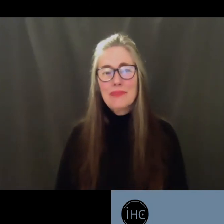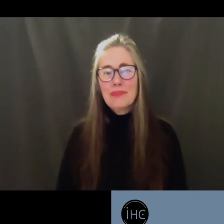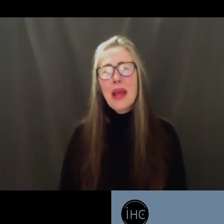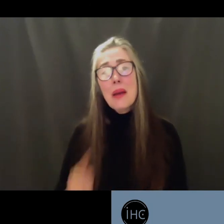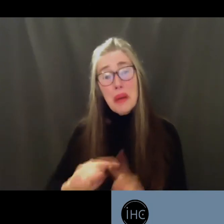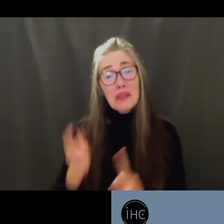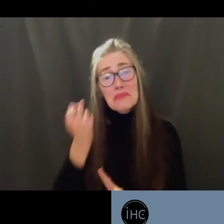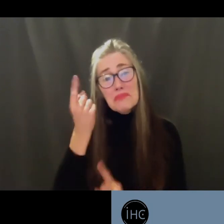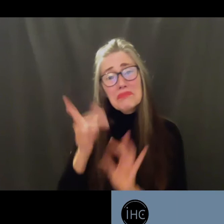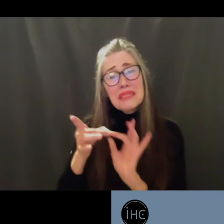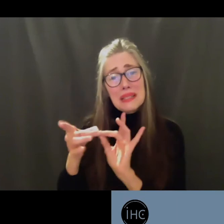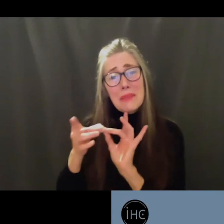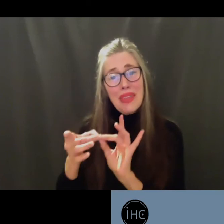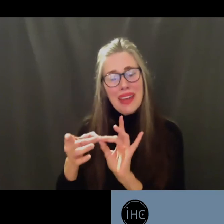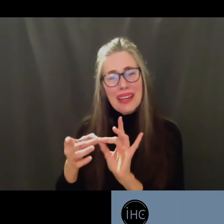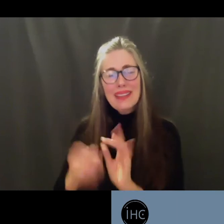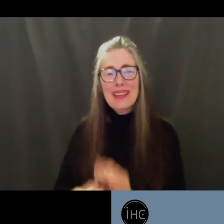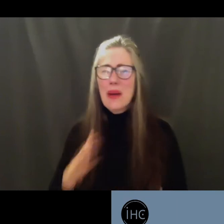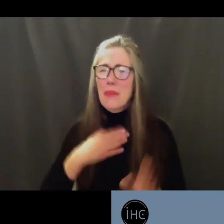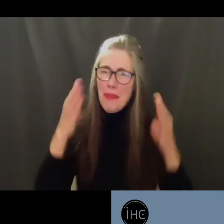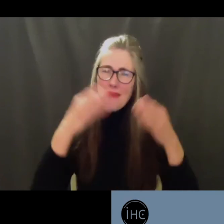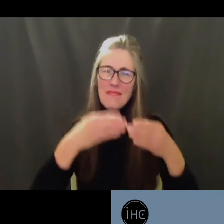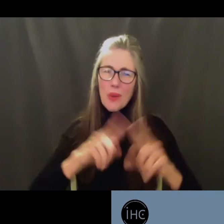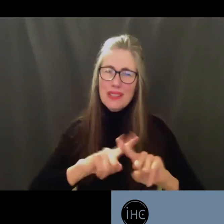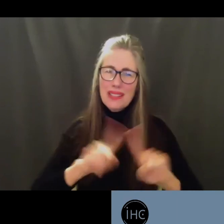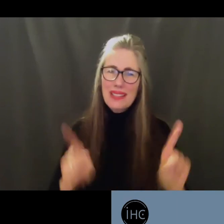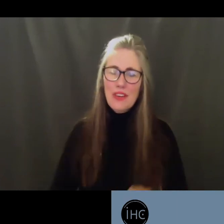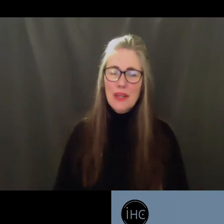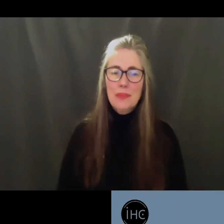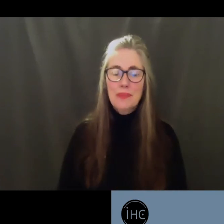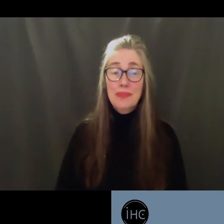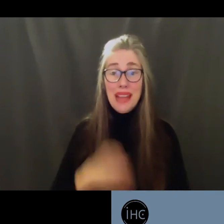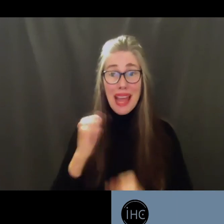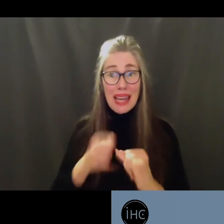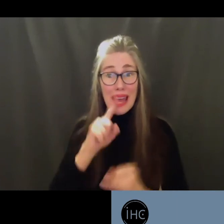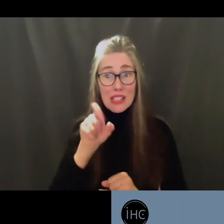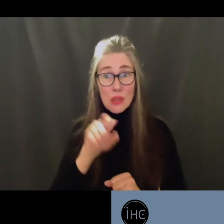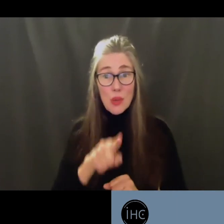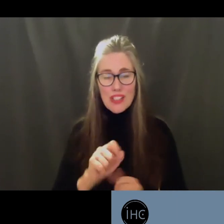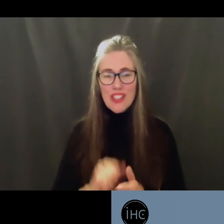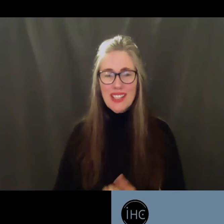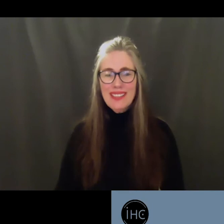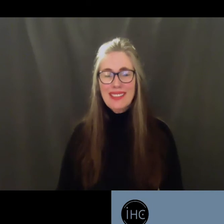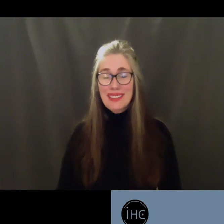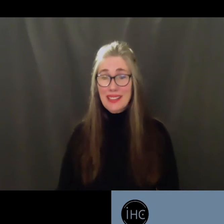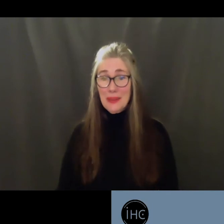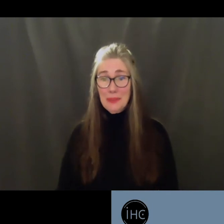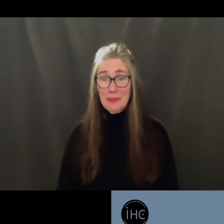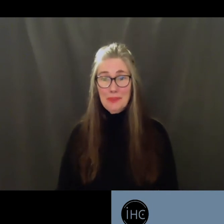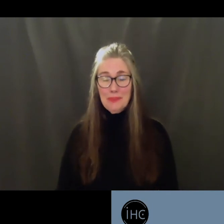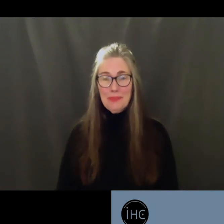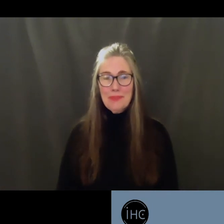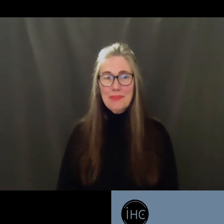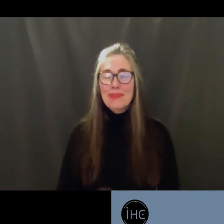sympathetic. All right. The final question is a bouquet of